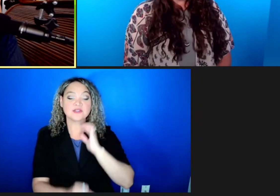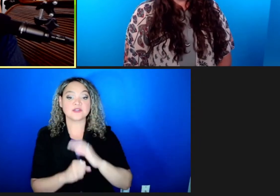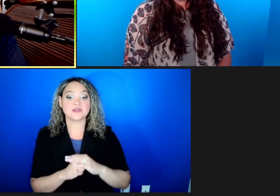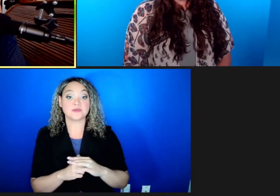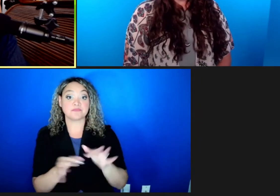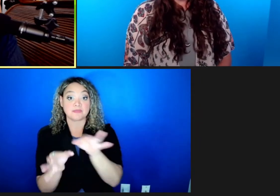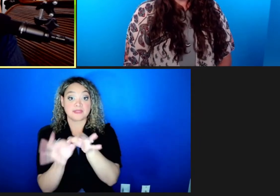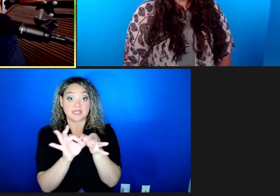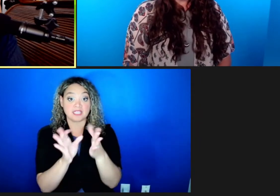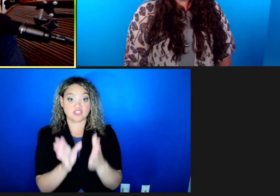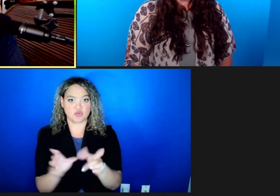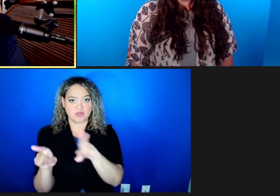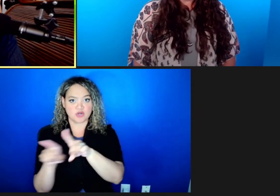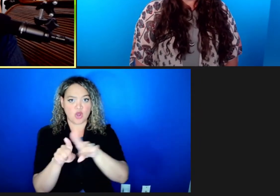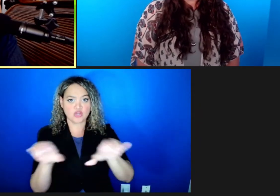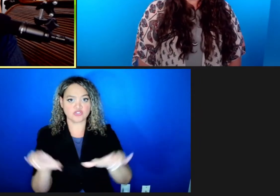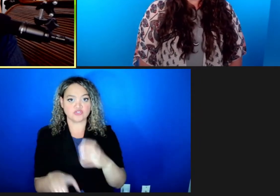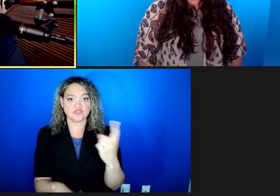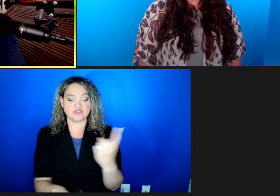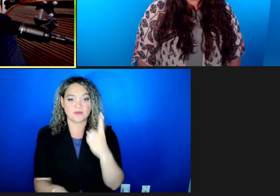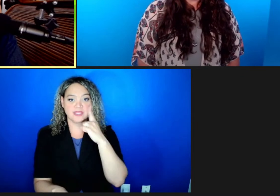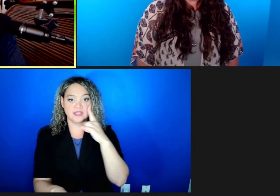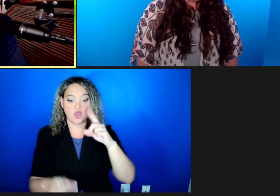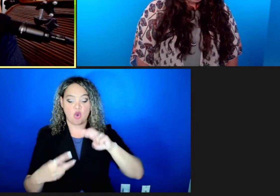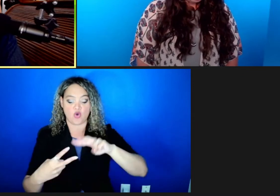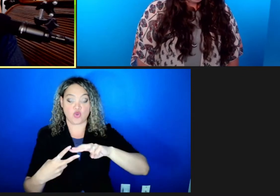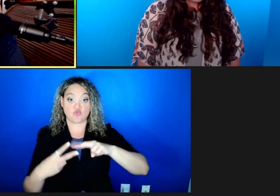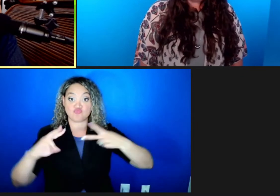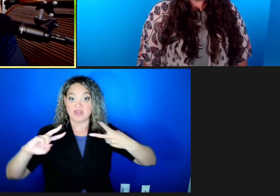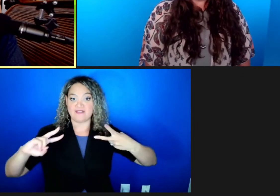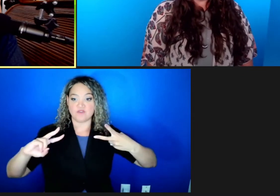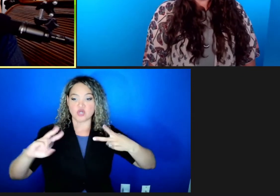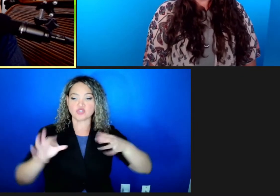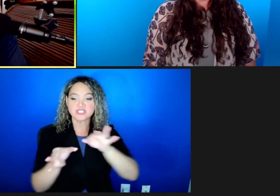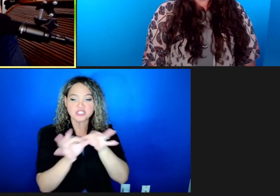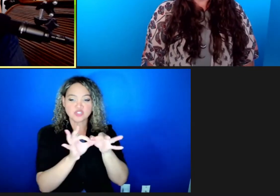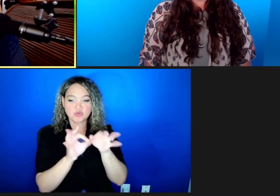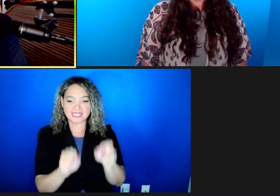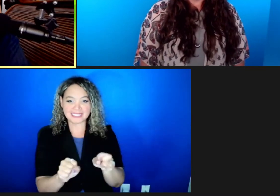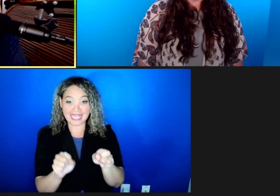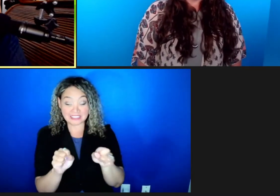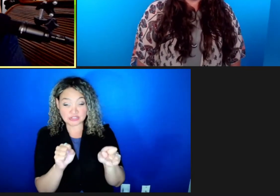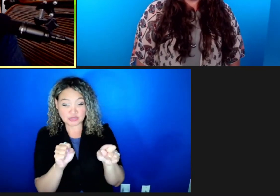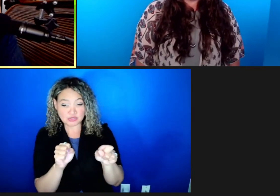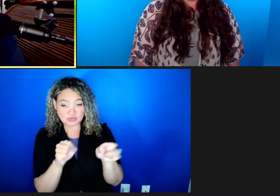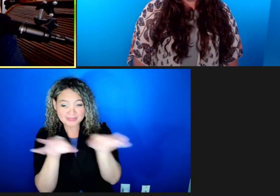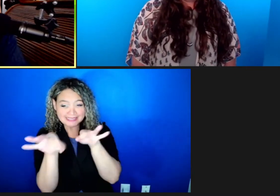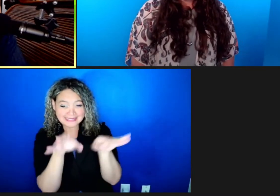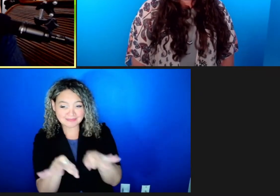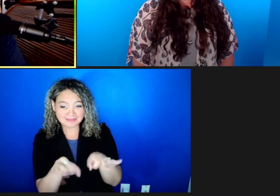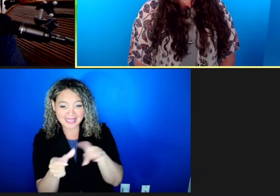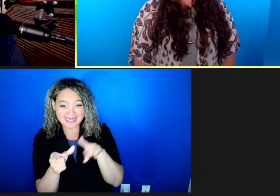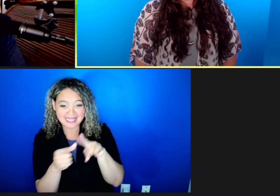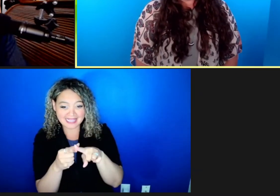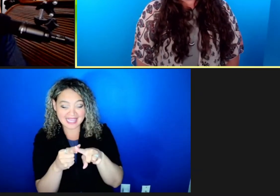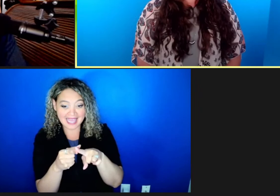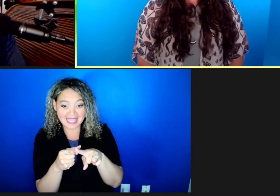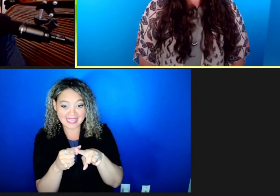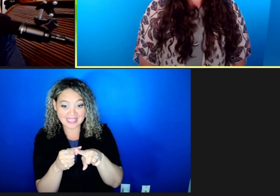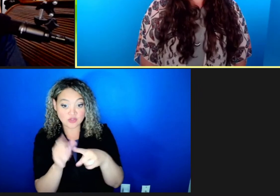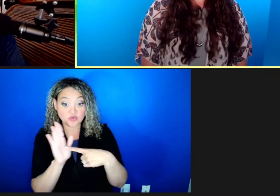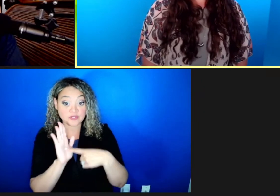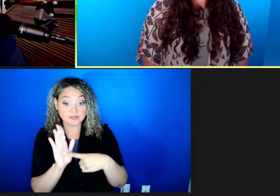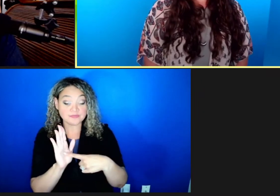interpreters also do something called reverse interpreting. Would you explain that, and then we'll demonstrate it? Yeah,